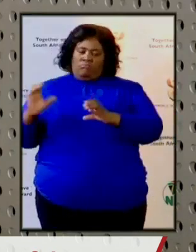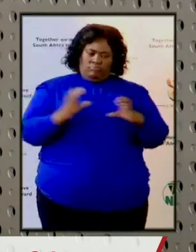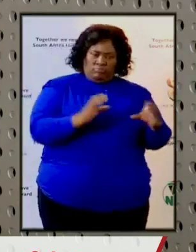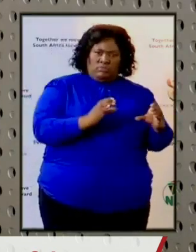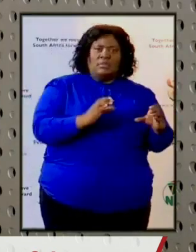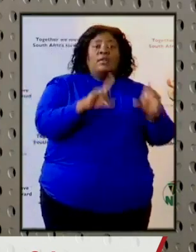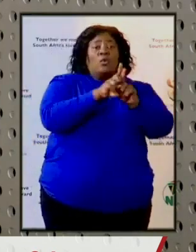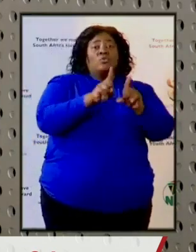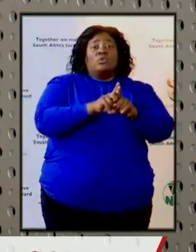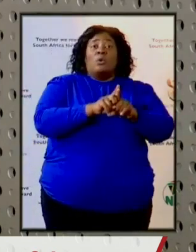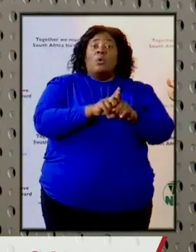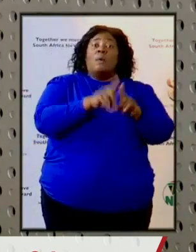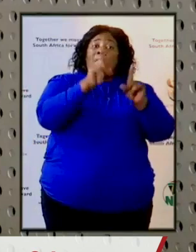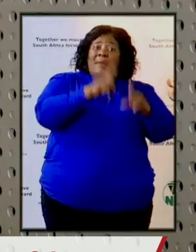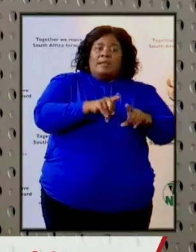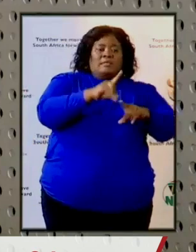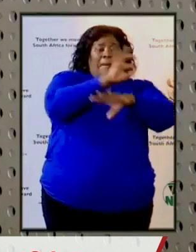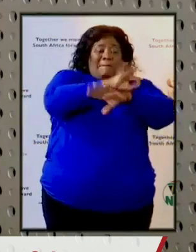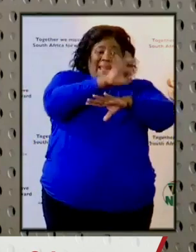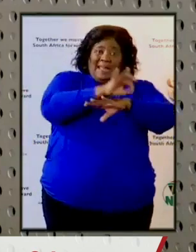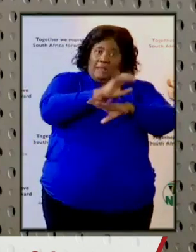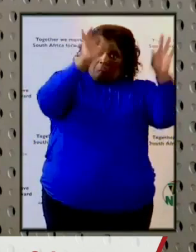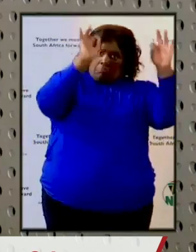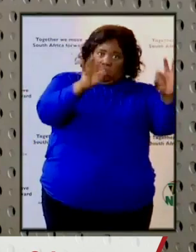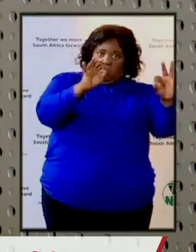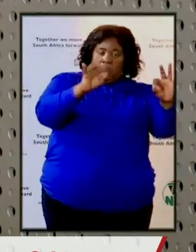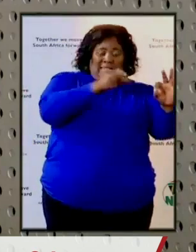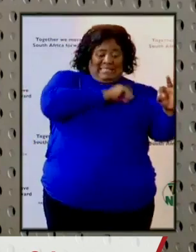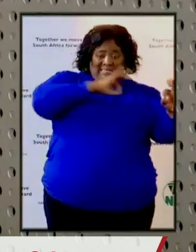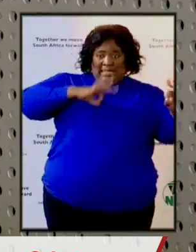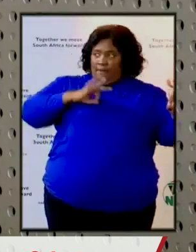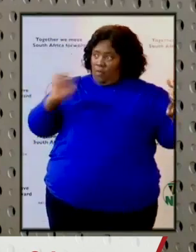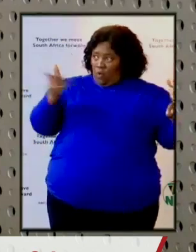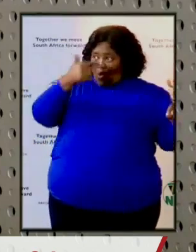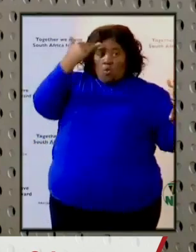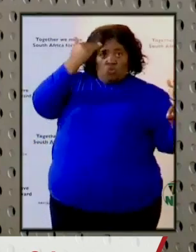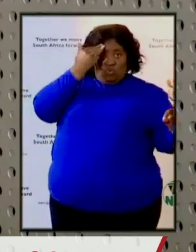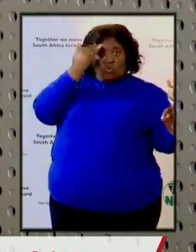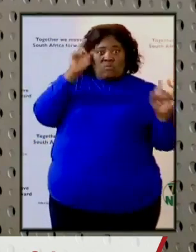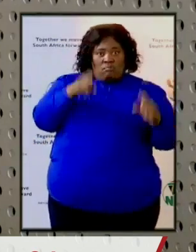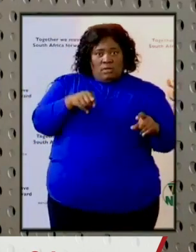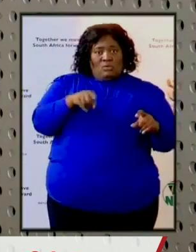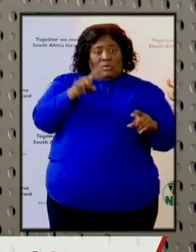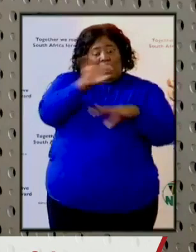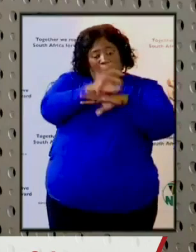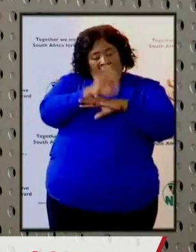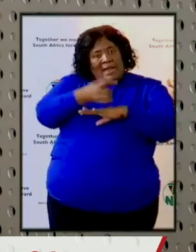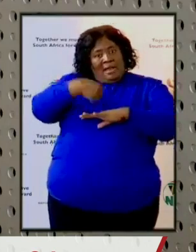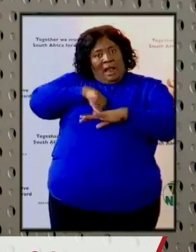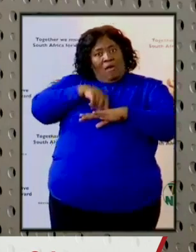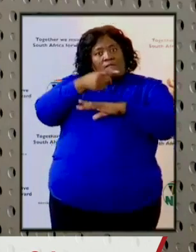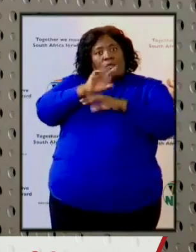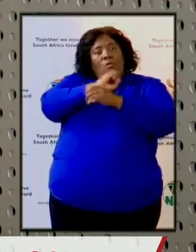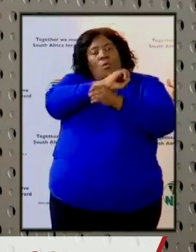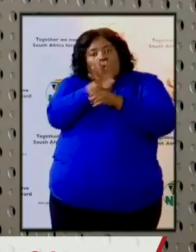by everyone that you can keep in the company, that this is our COVID-ready plan. And this